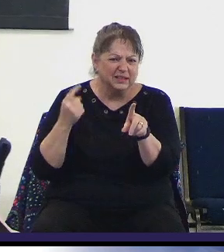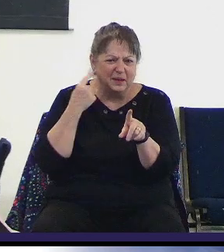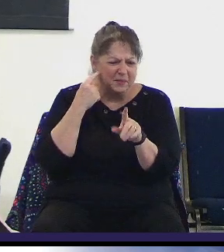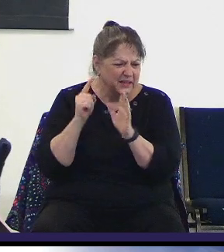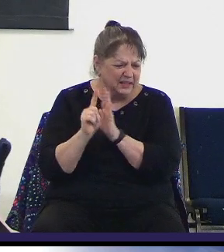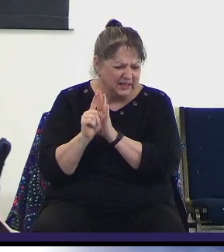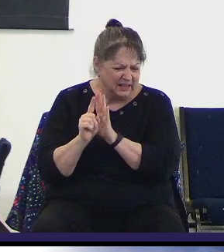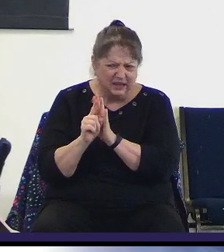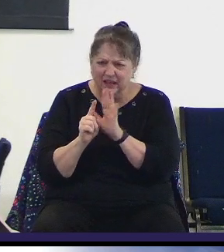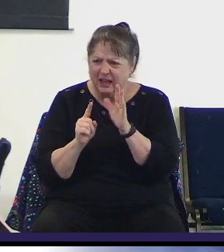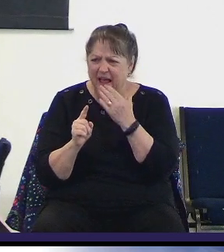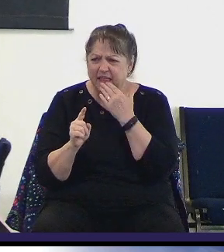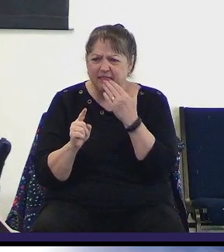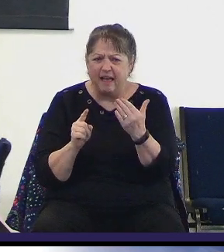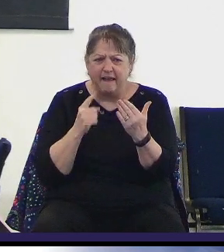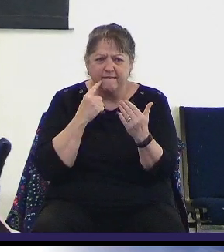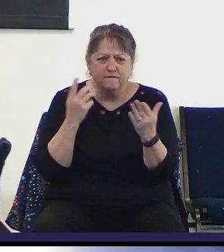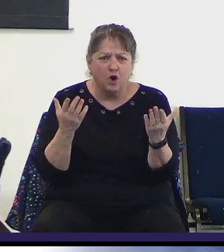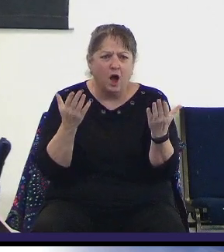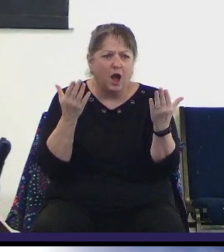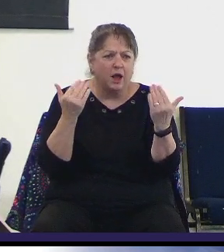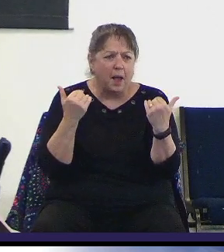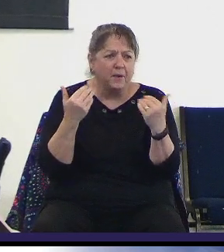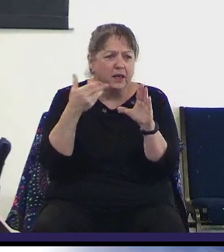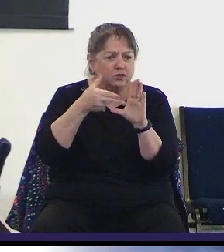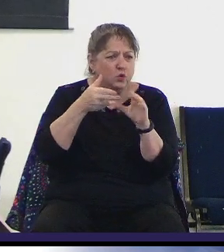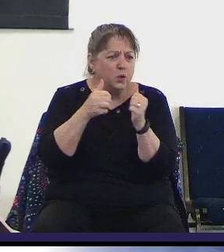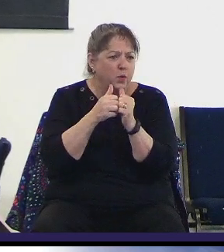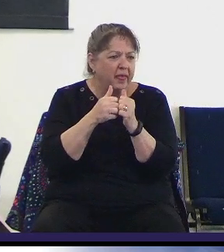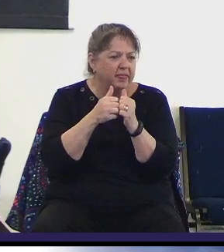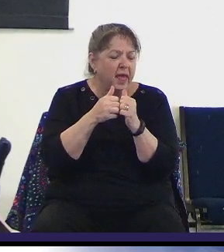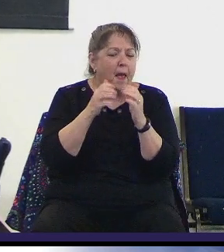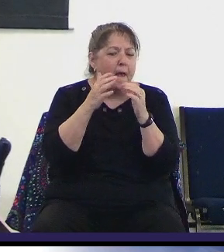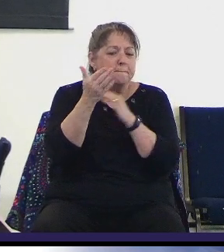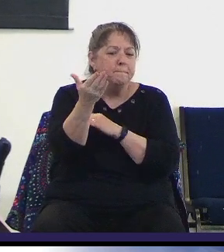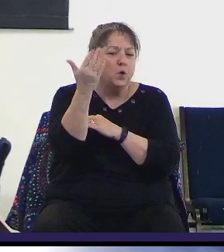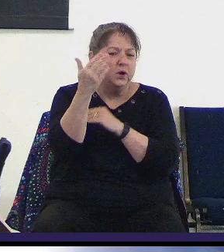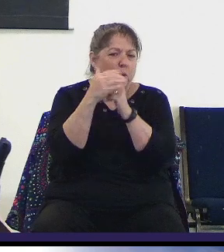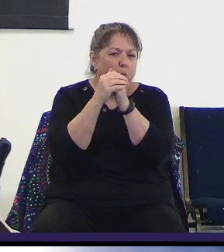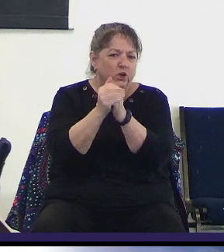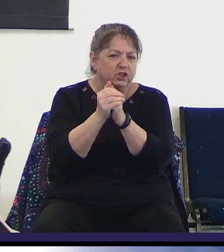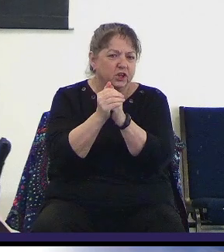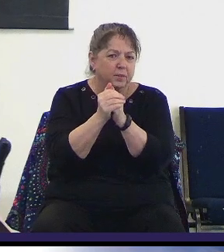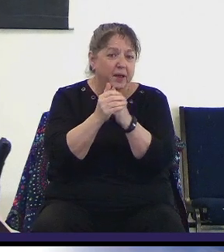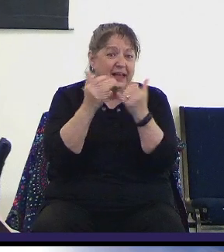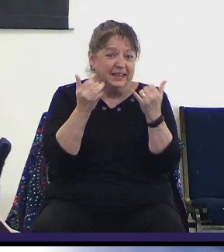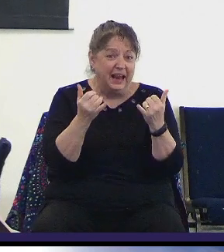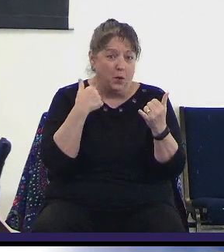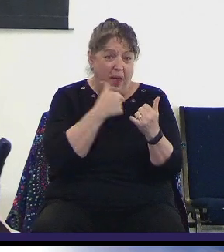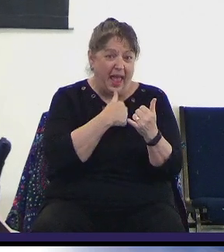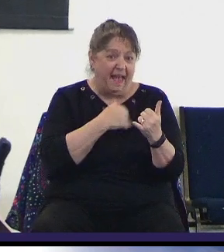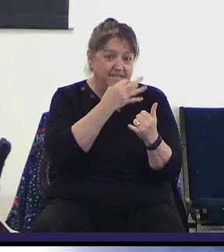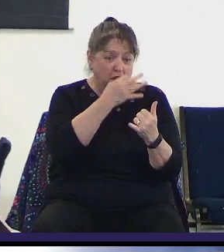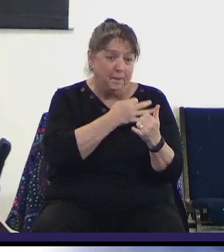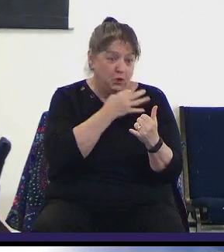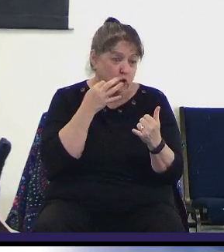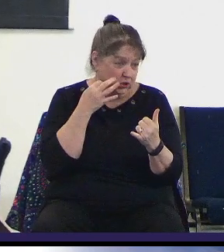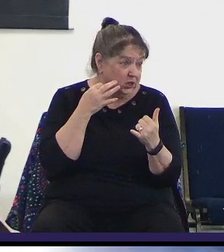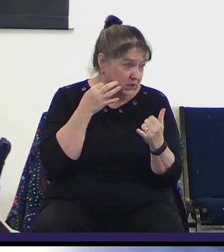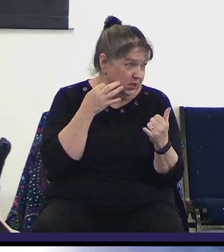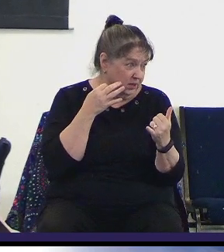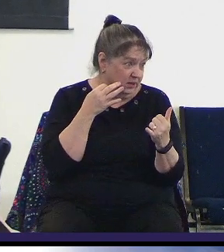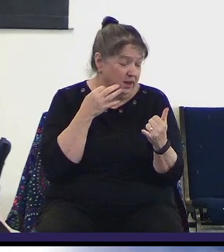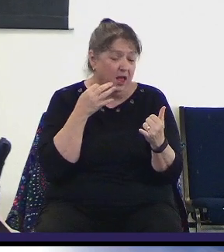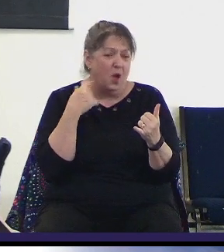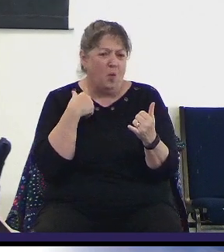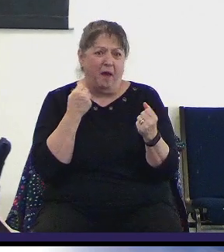Us in our morning worship service. It's our communion service this morning. We have a couple things going